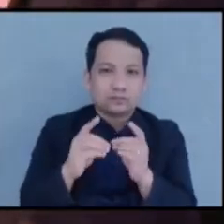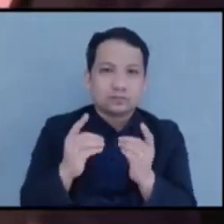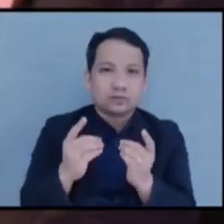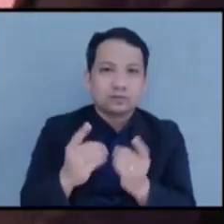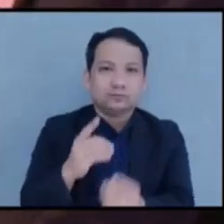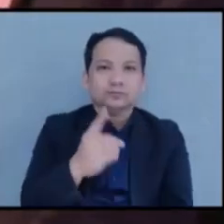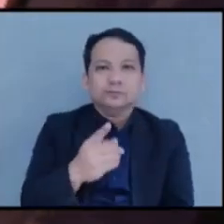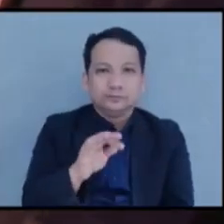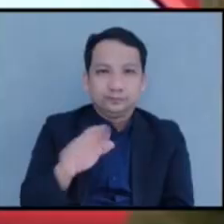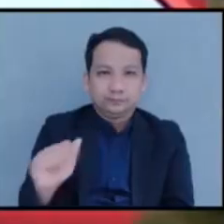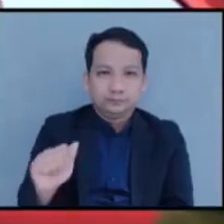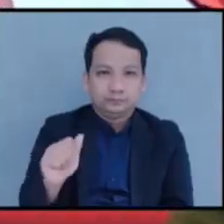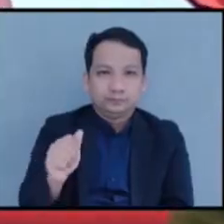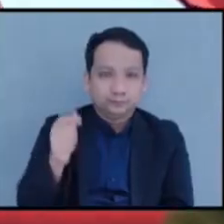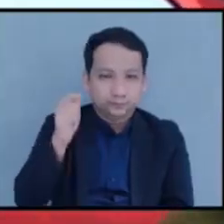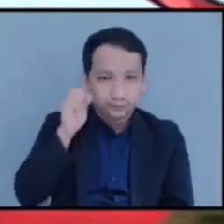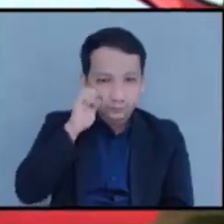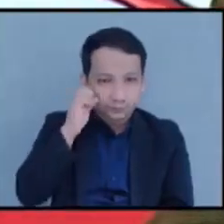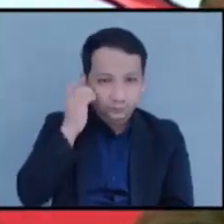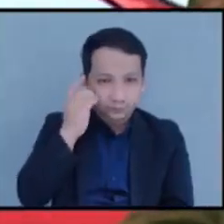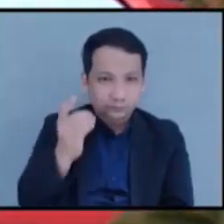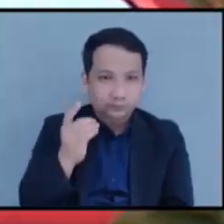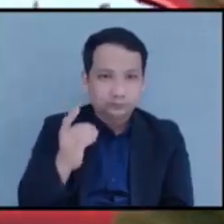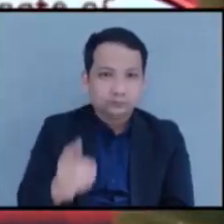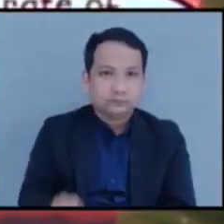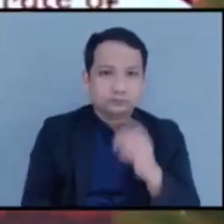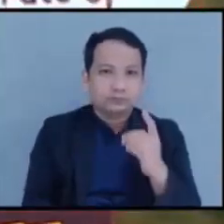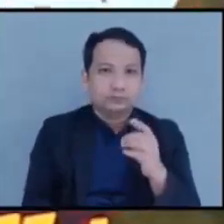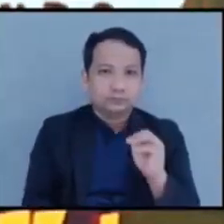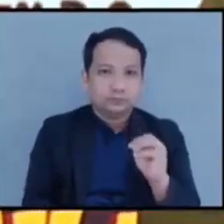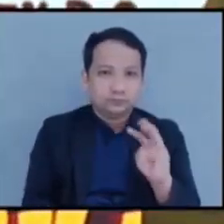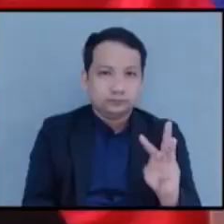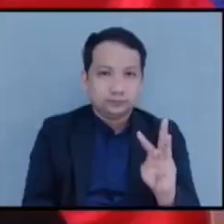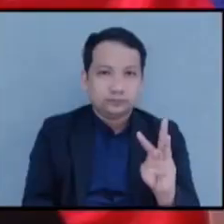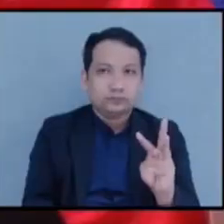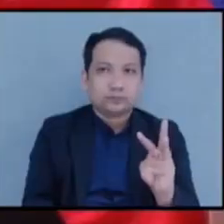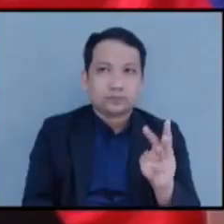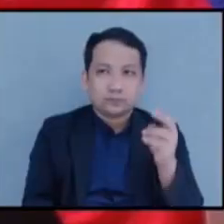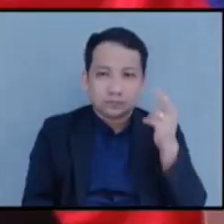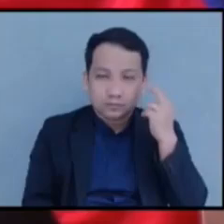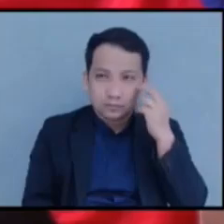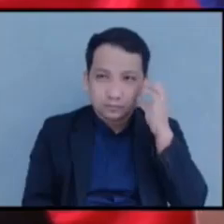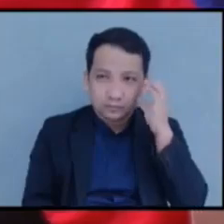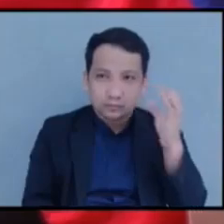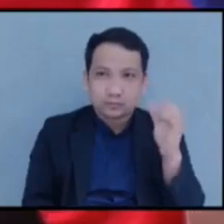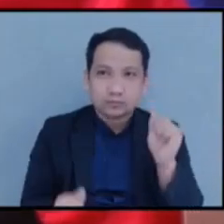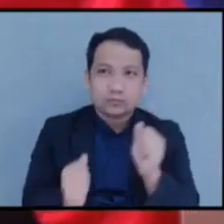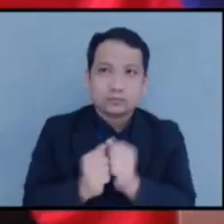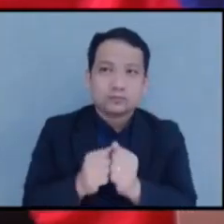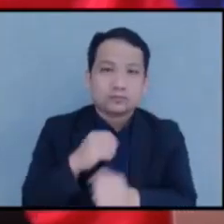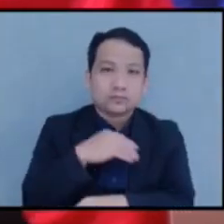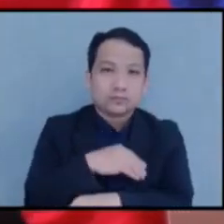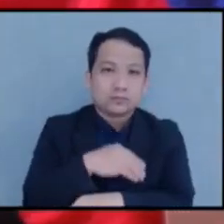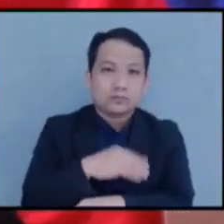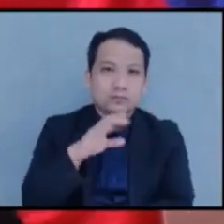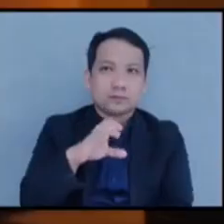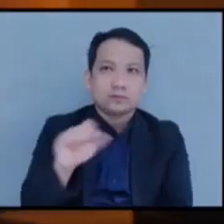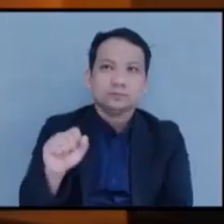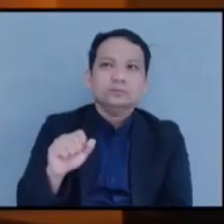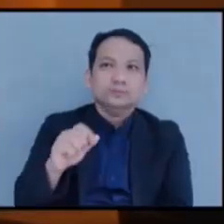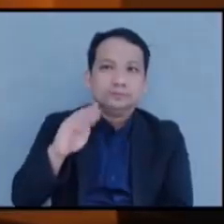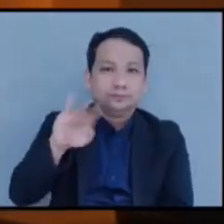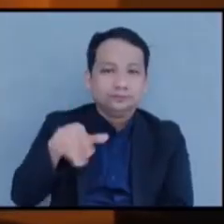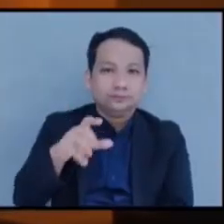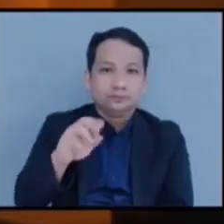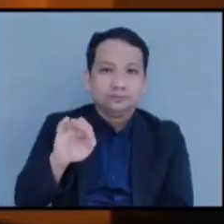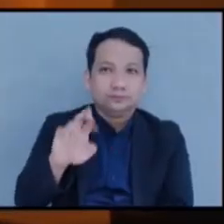Undersecretary Eduardo De Vega, si Department of Migrant Workers Secretary Hans Leo Kakdak at ang bank CEO na si Vijay Manoharan. We